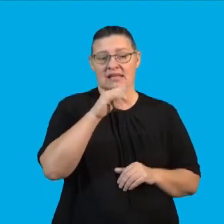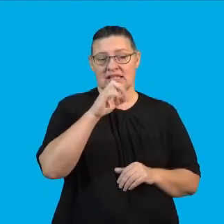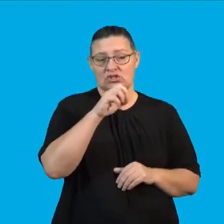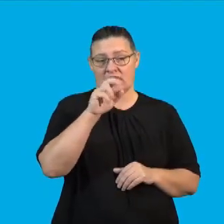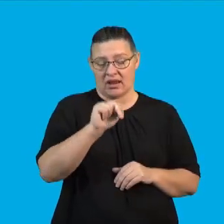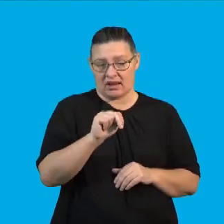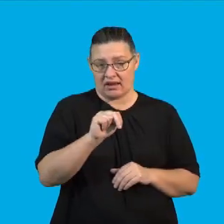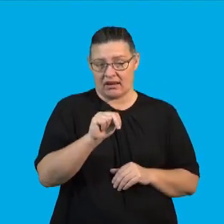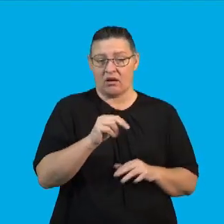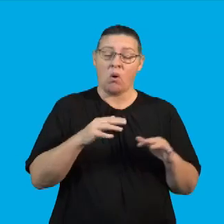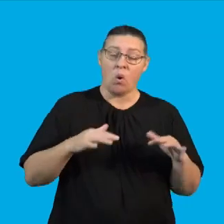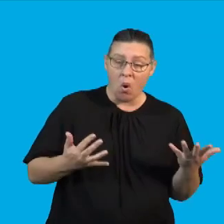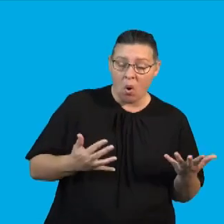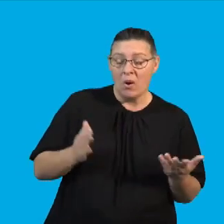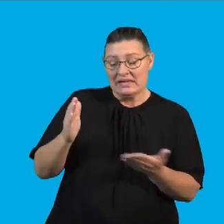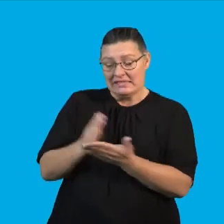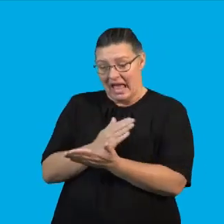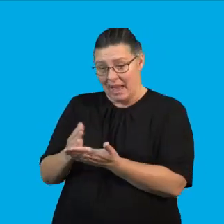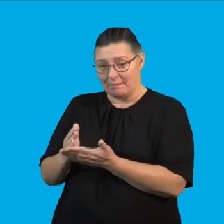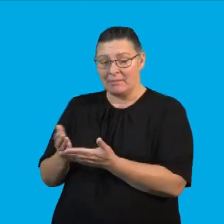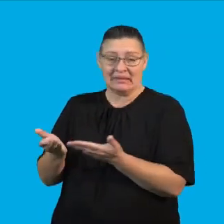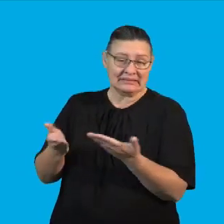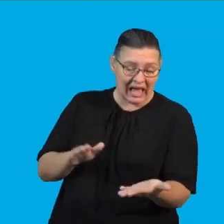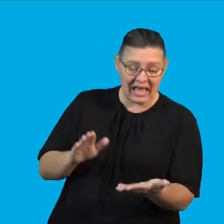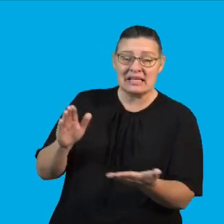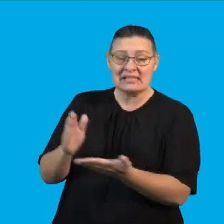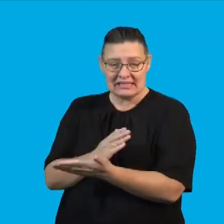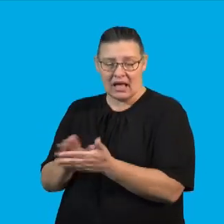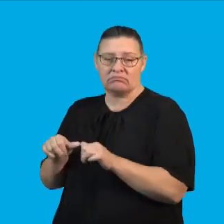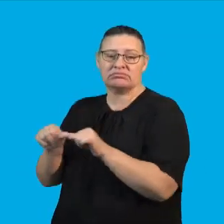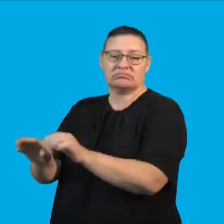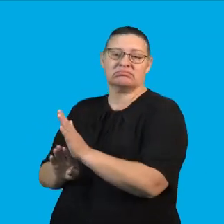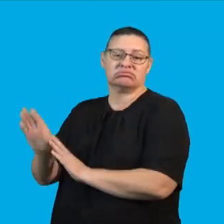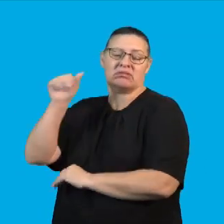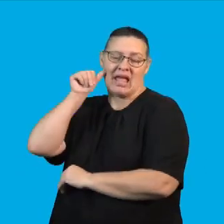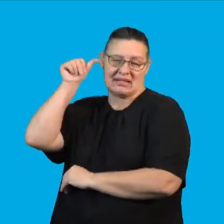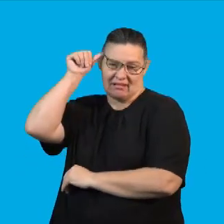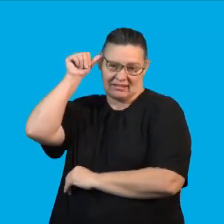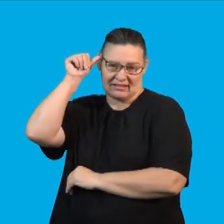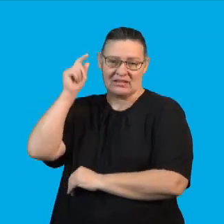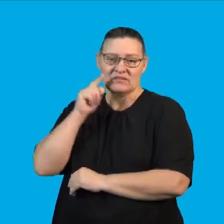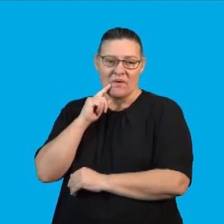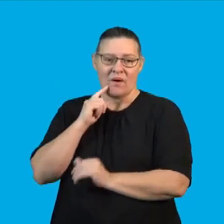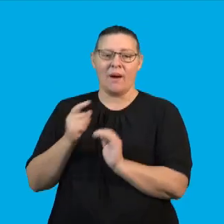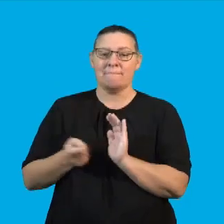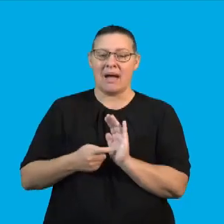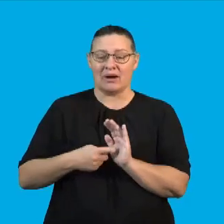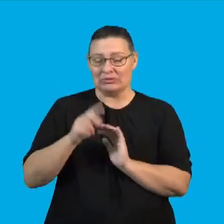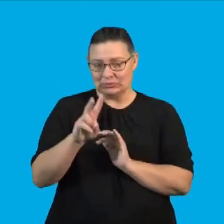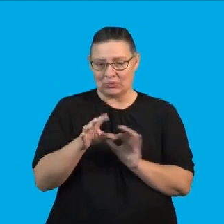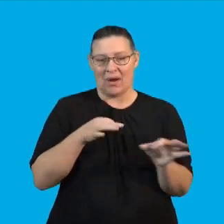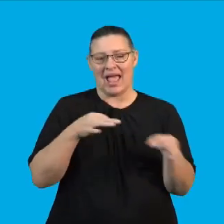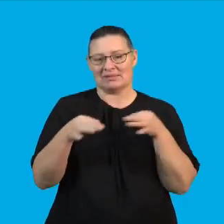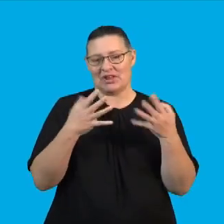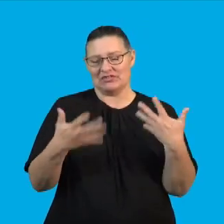of some surviving to adulthood. We have our 2 marks for the explaining